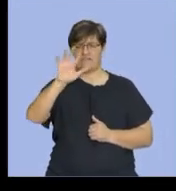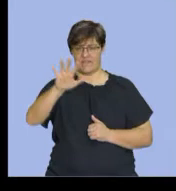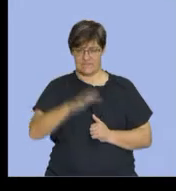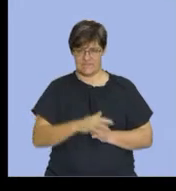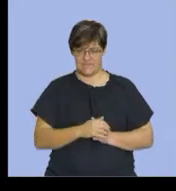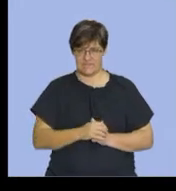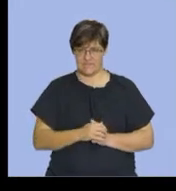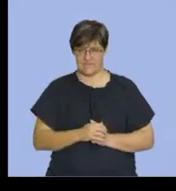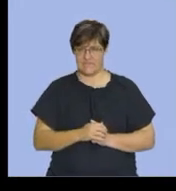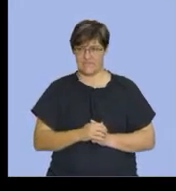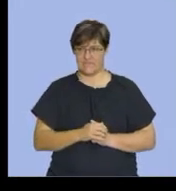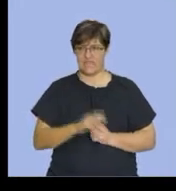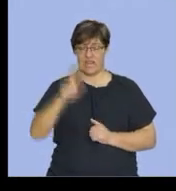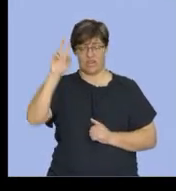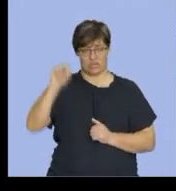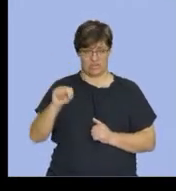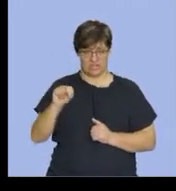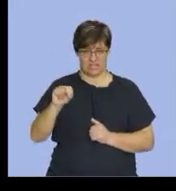2,85.